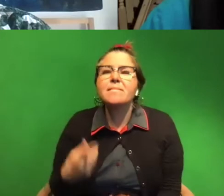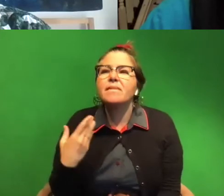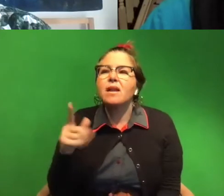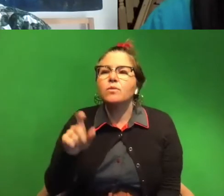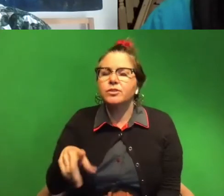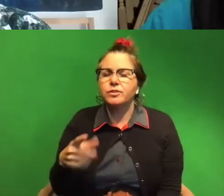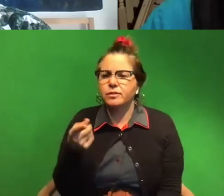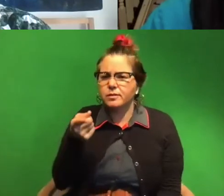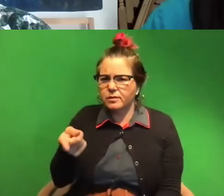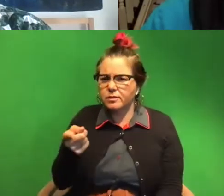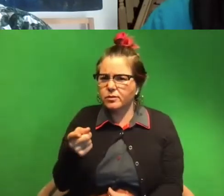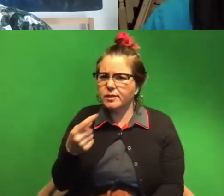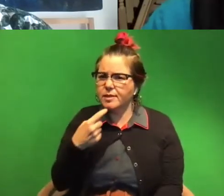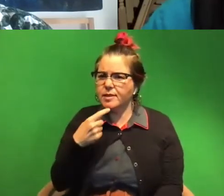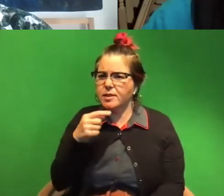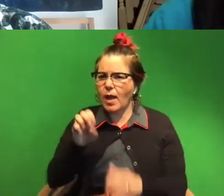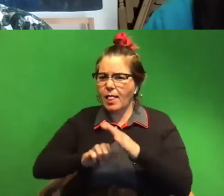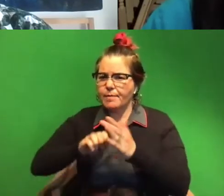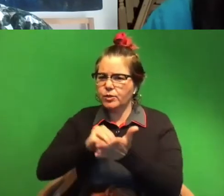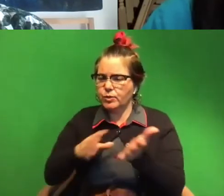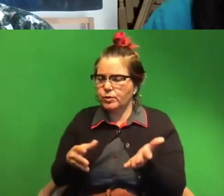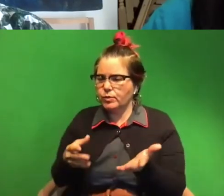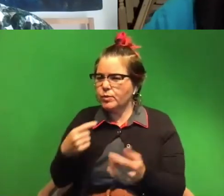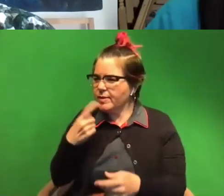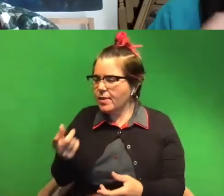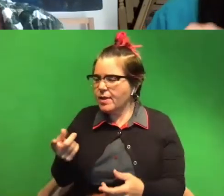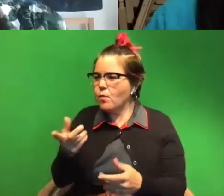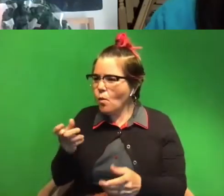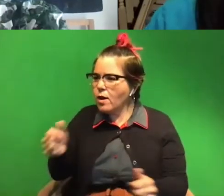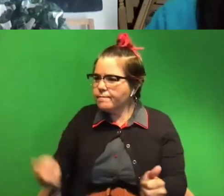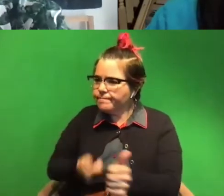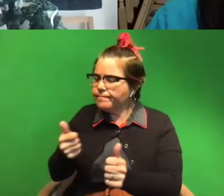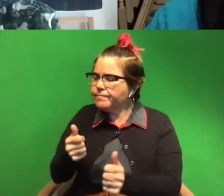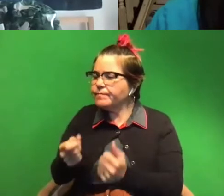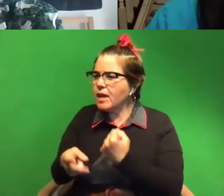would you say to an elementary student who wants to pursue a career in conservation?